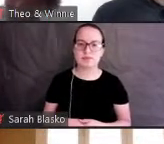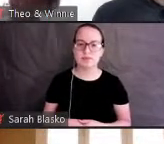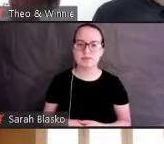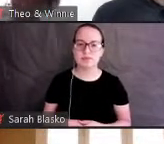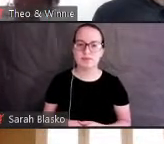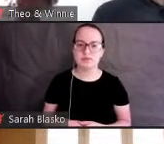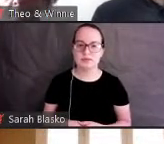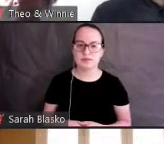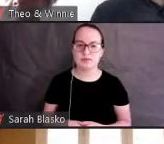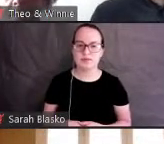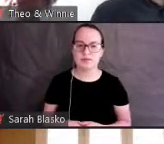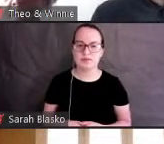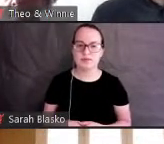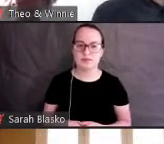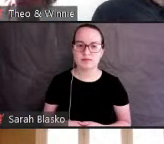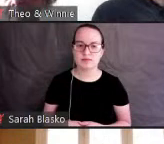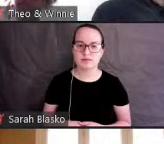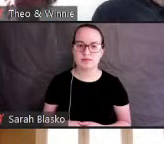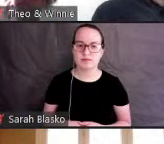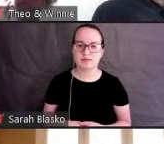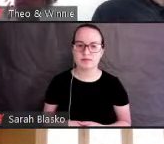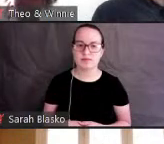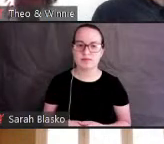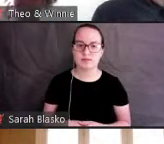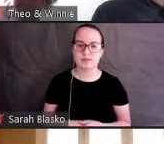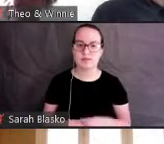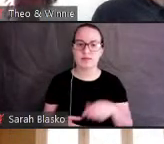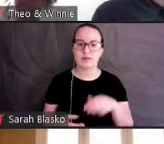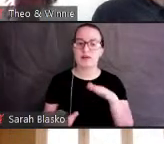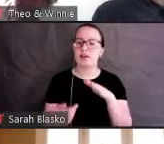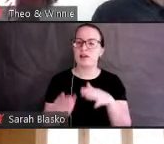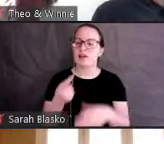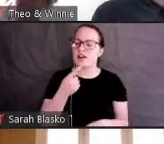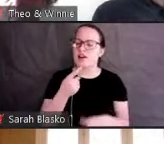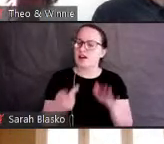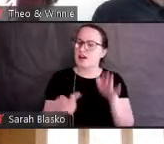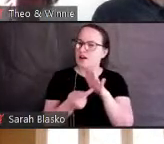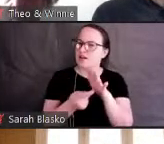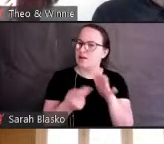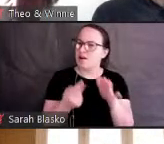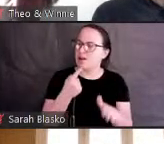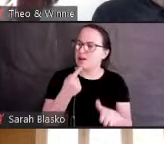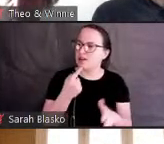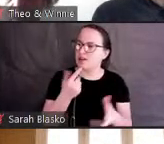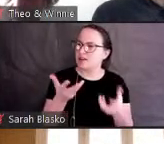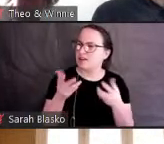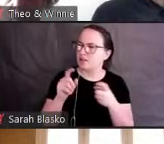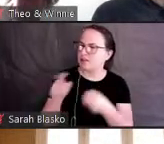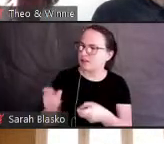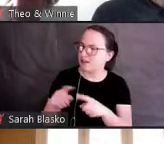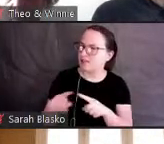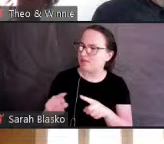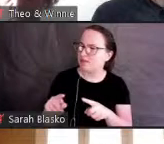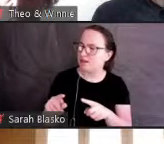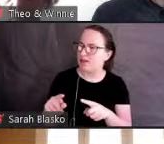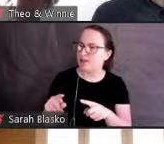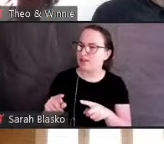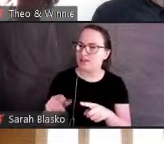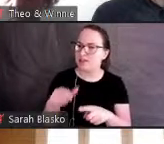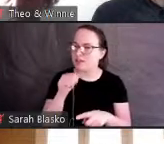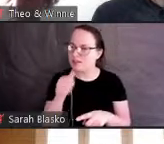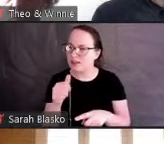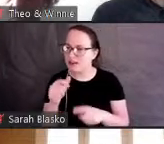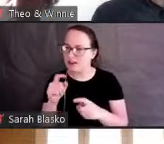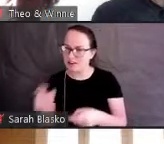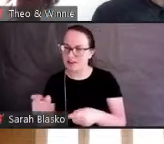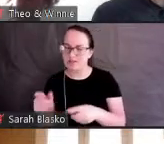if you're cynical, you can say, oh yeah, well, Paul, yeah, you want everyone to give. And then you say they're gonna get something in return. But I think those of us that